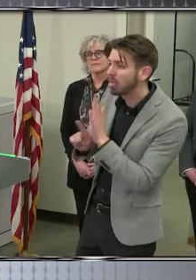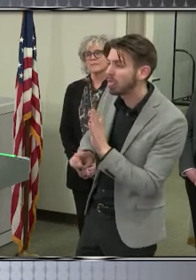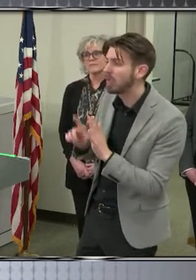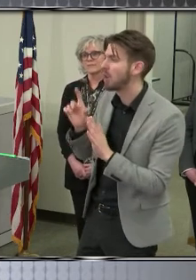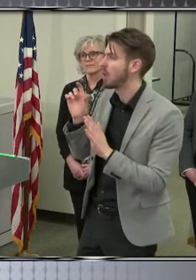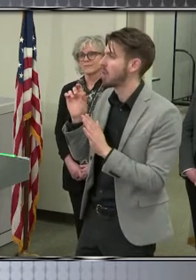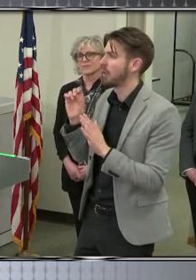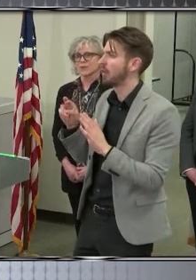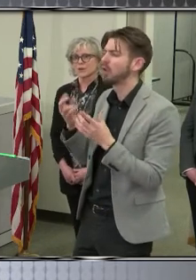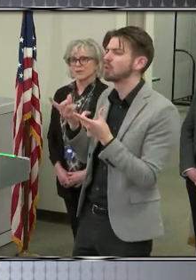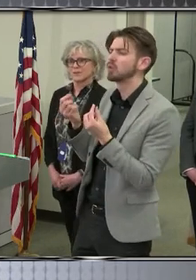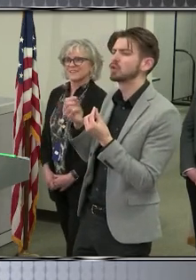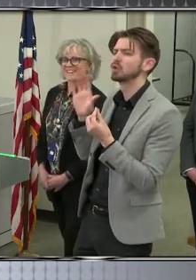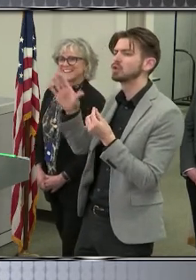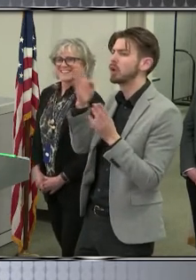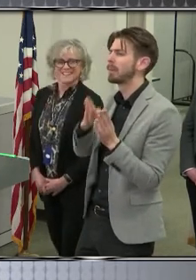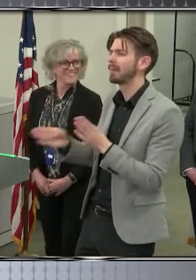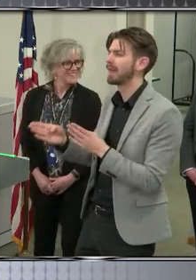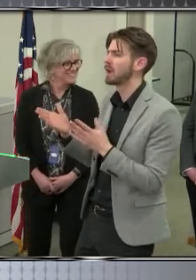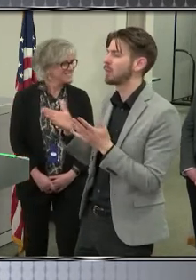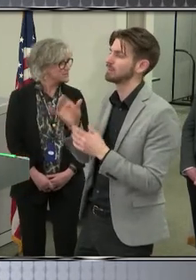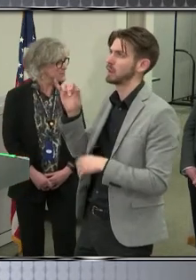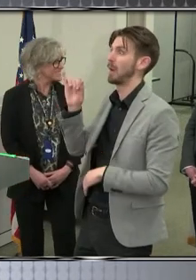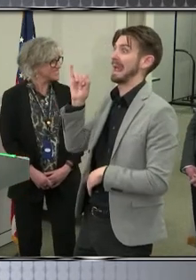right there? This is a big if.